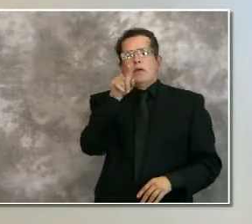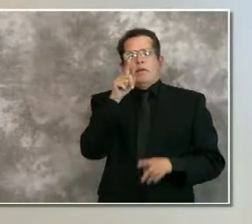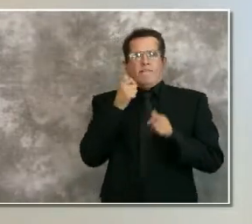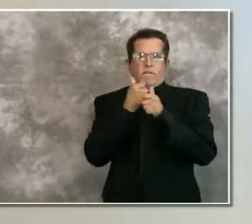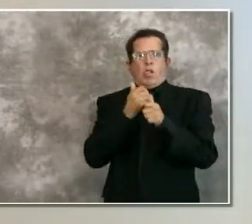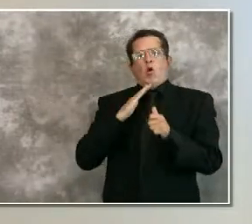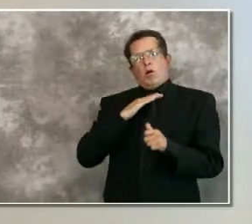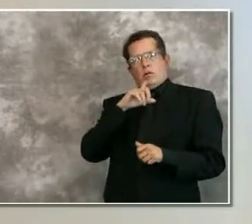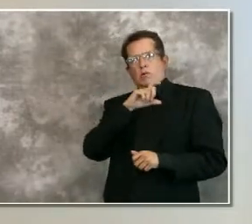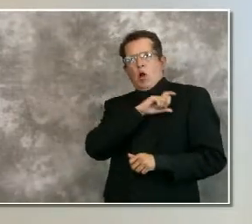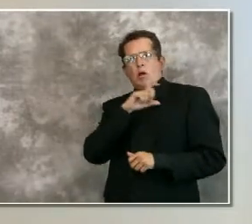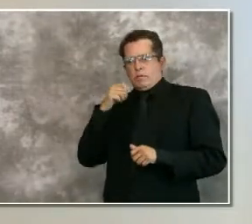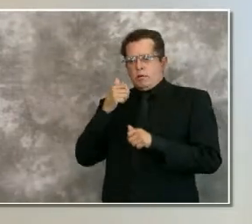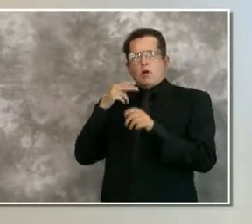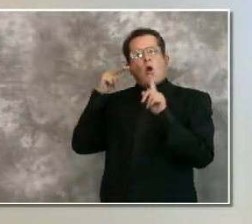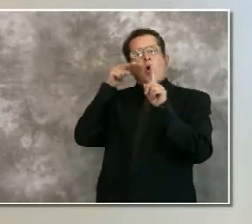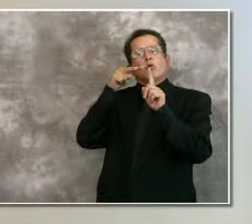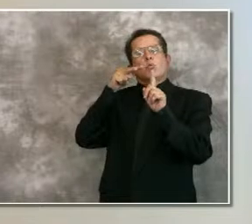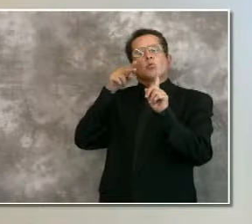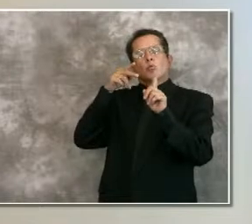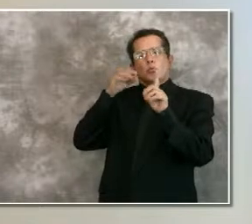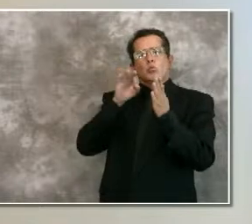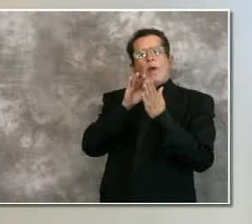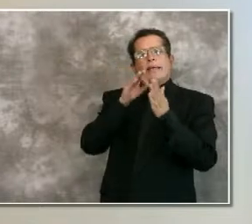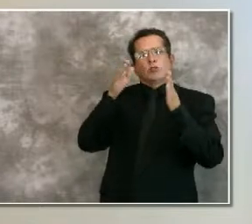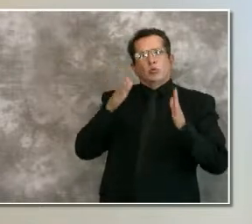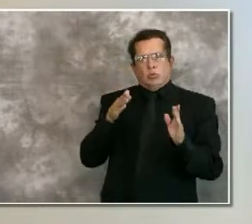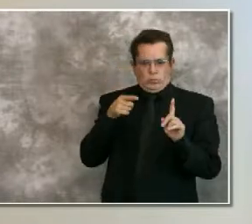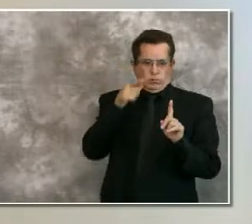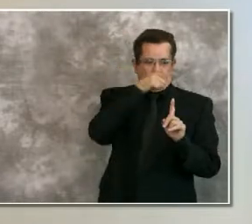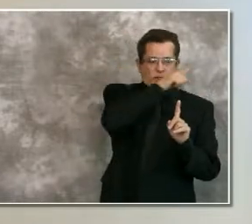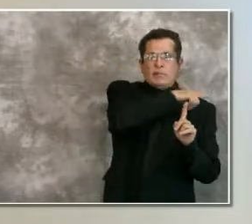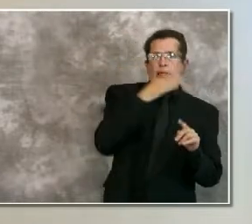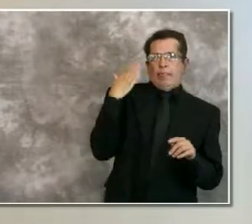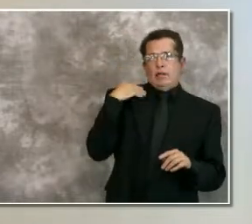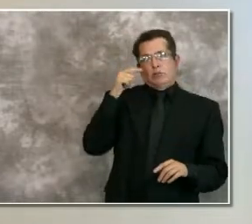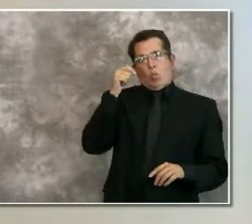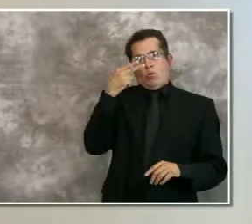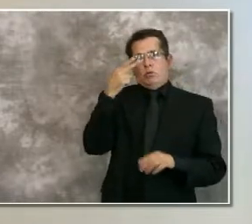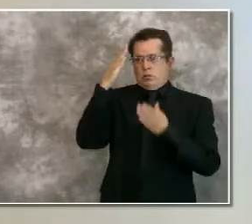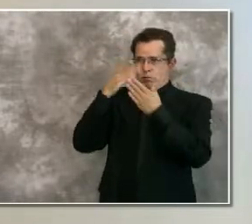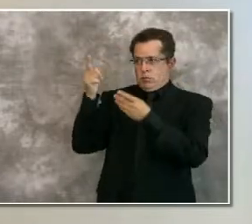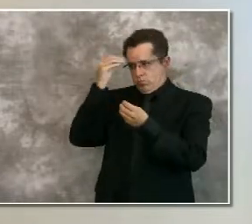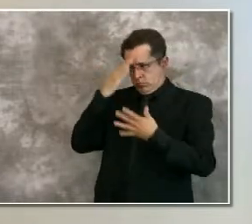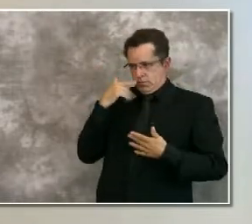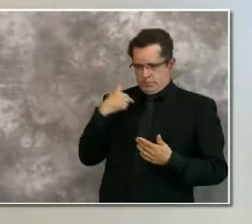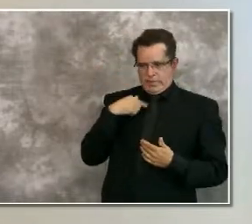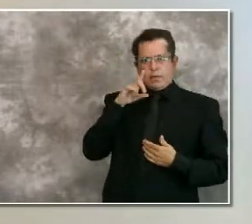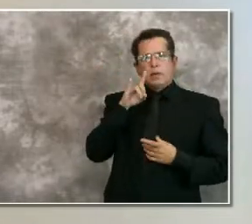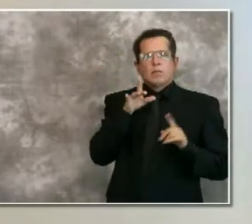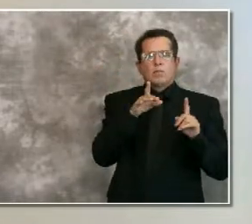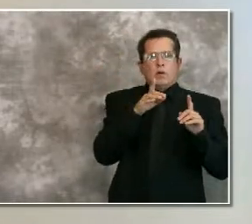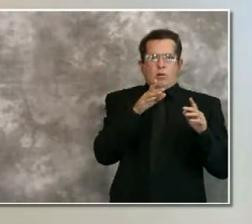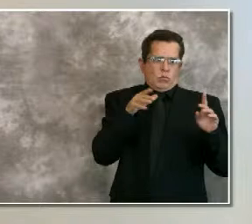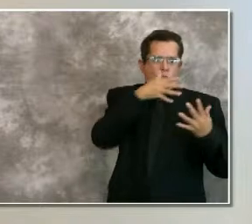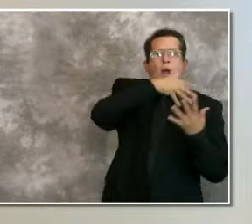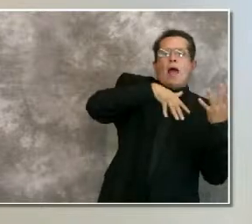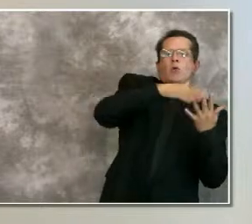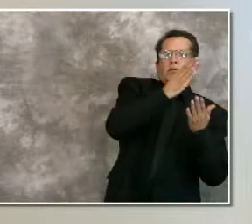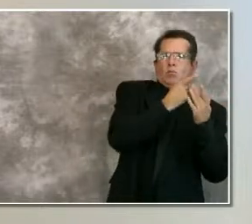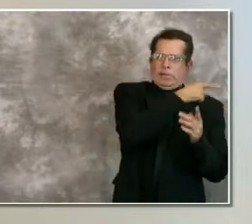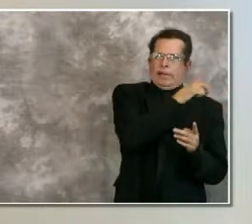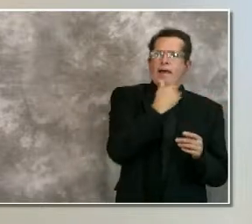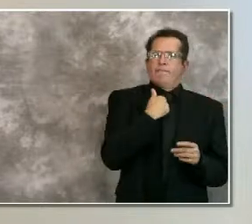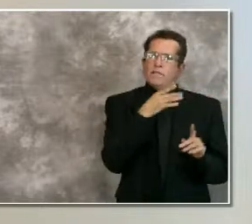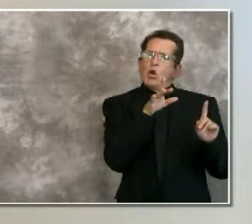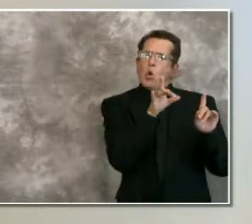tracers. Last Thursday, I was notified that I had close contact with an individual who had tested positive for COVID-19. While